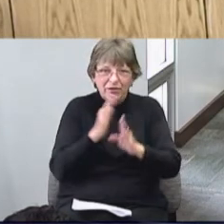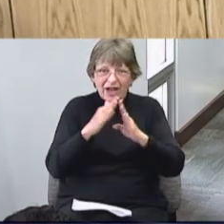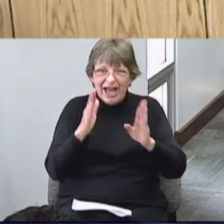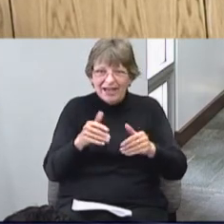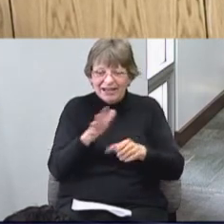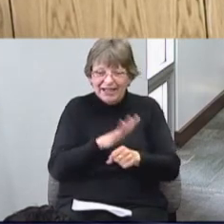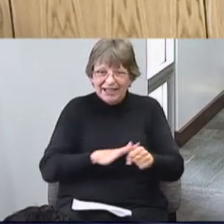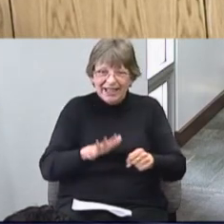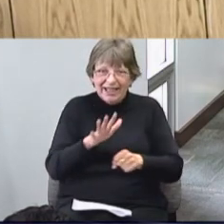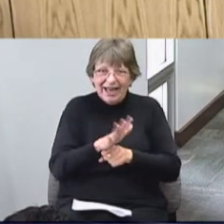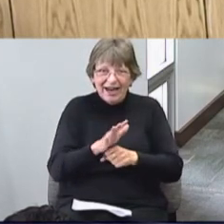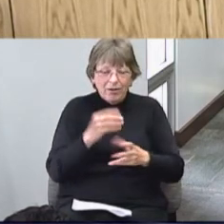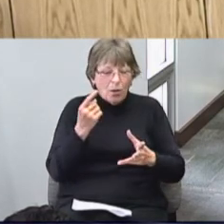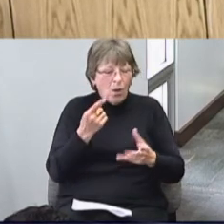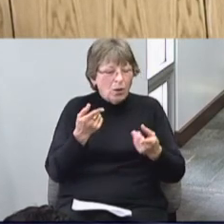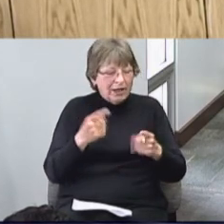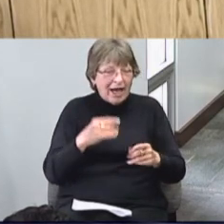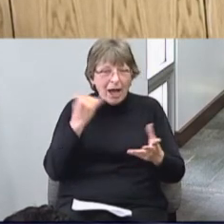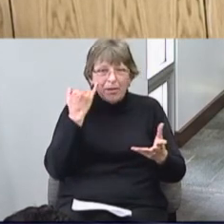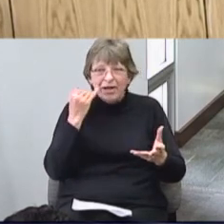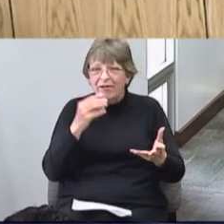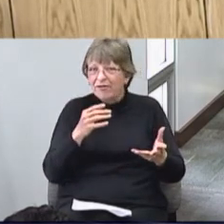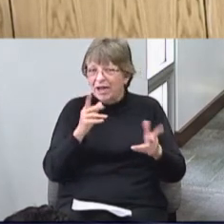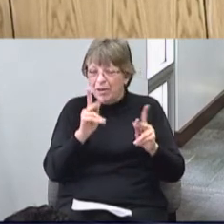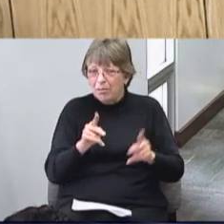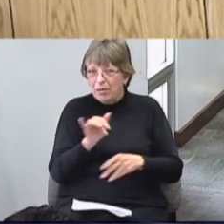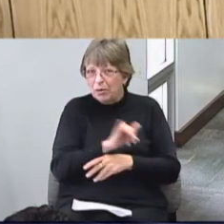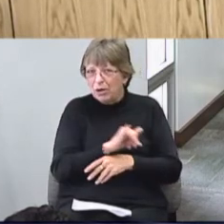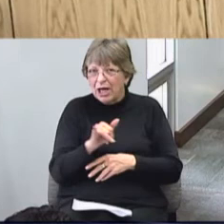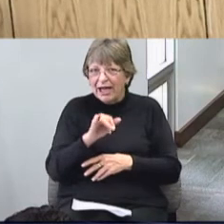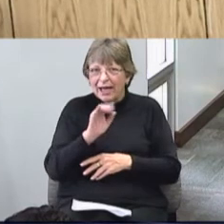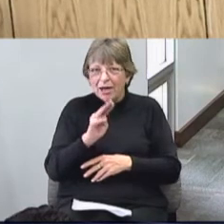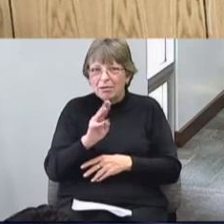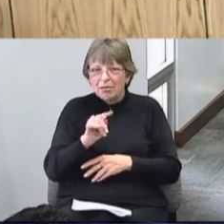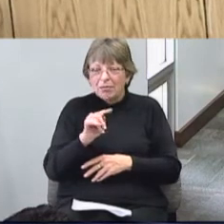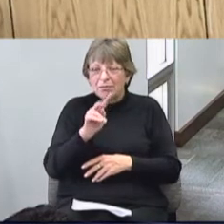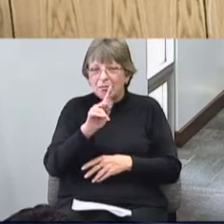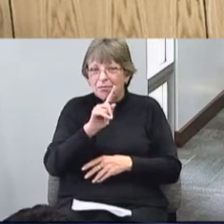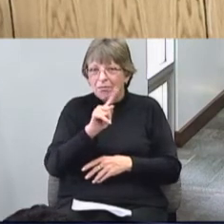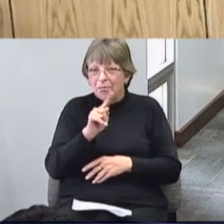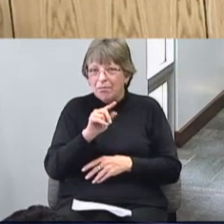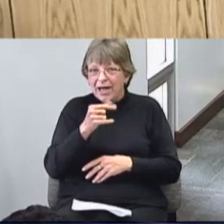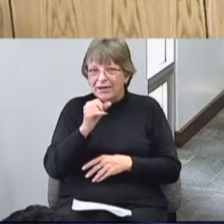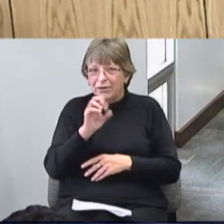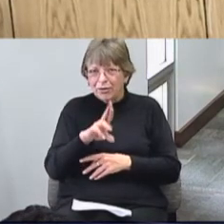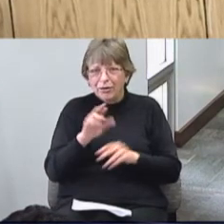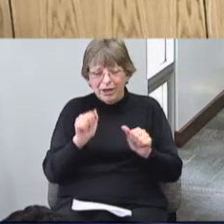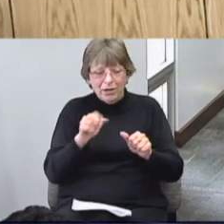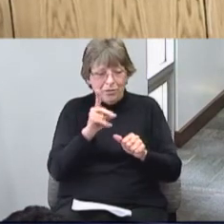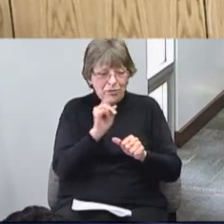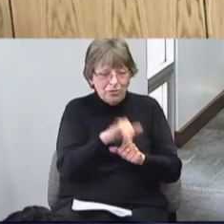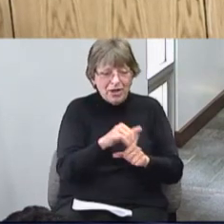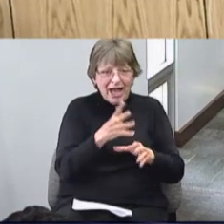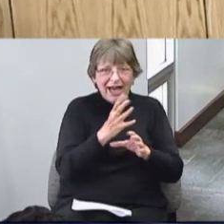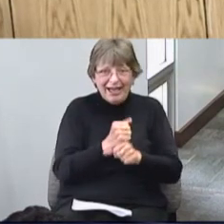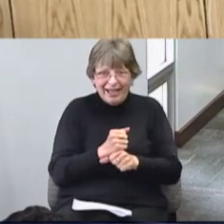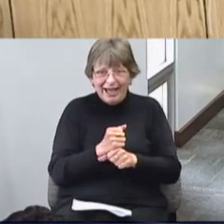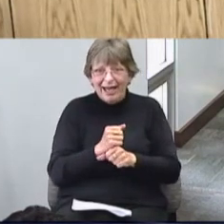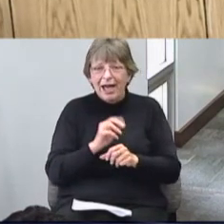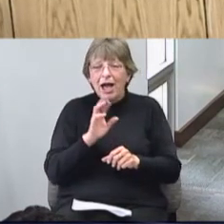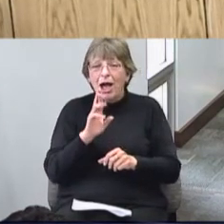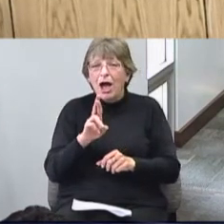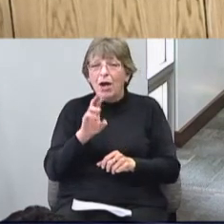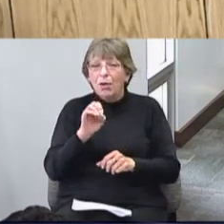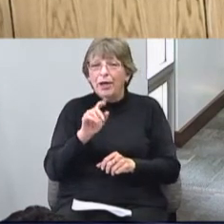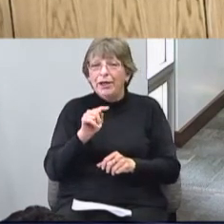only happen if investors such as Mr. Metzger are able to do so and still receive a return on their investment. I feel there is a big difference